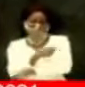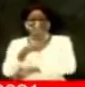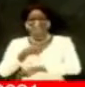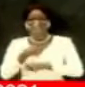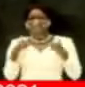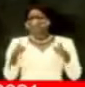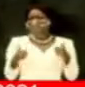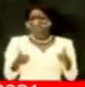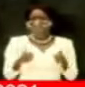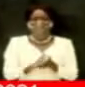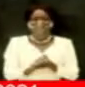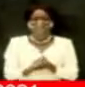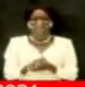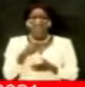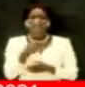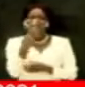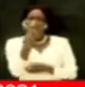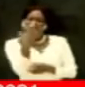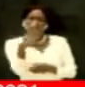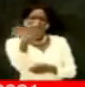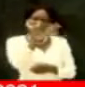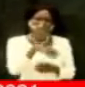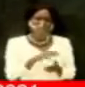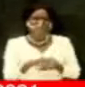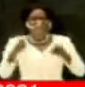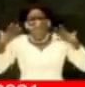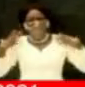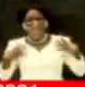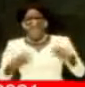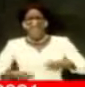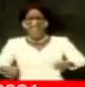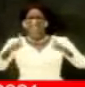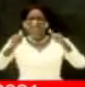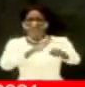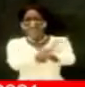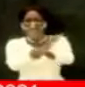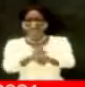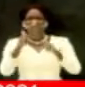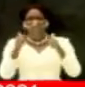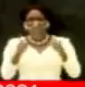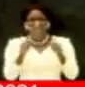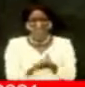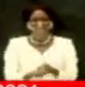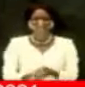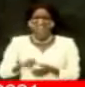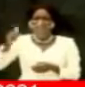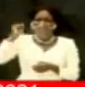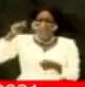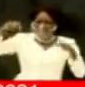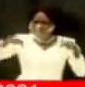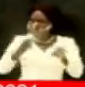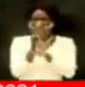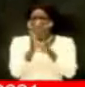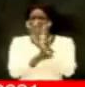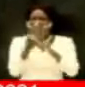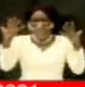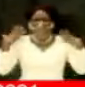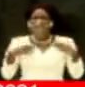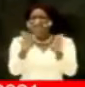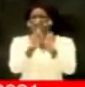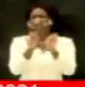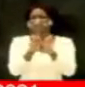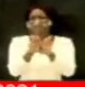have to tell Malawians that I'm still healthy. I am as good as yesterday. I